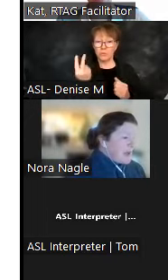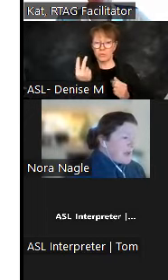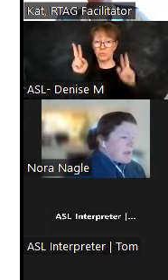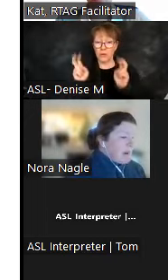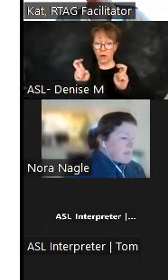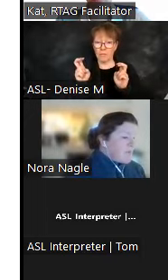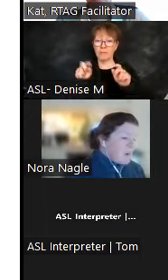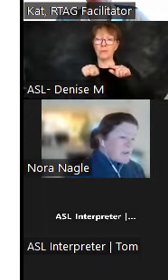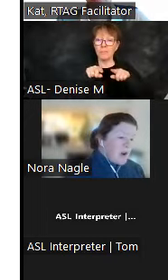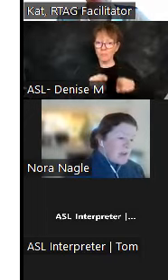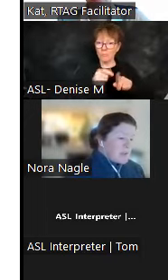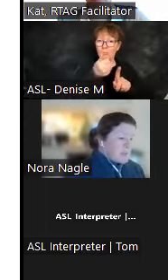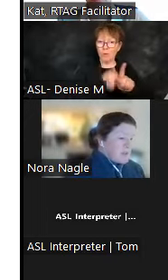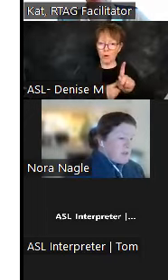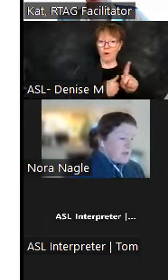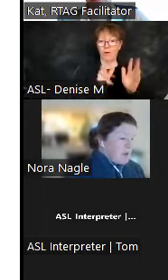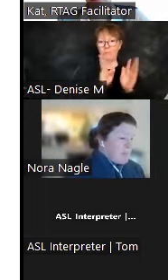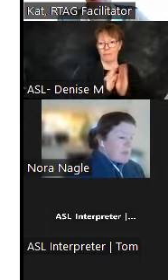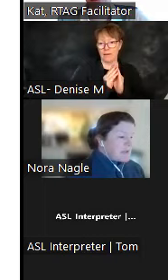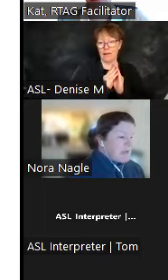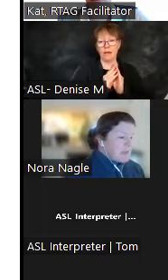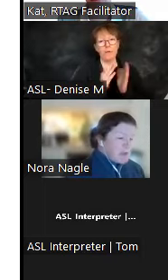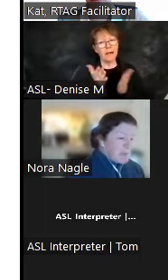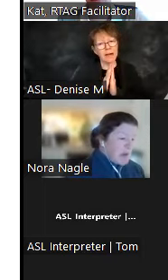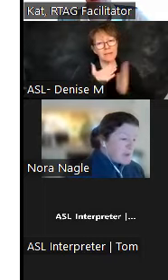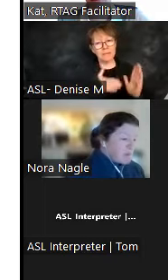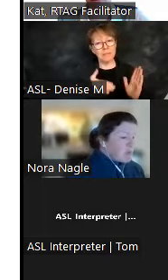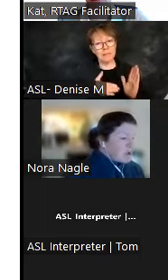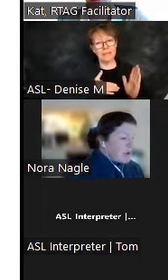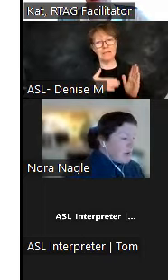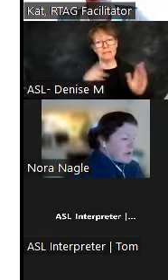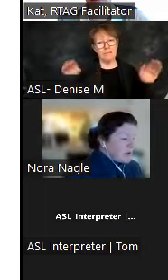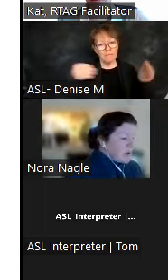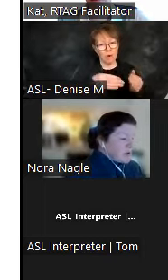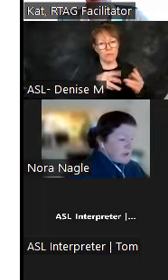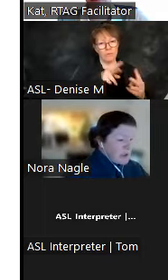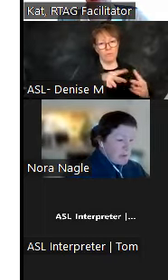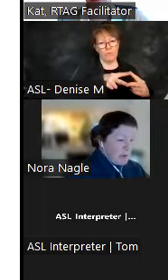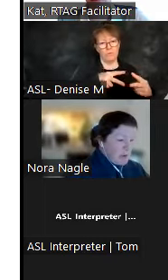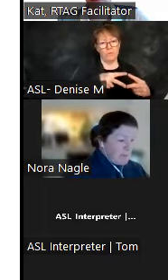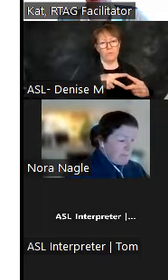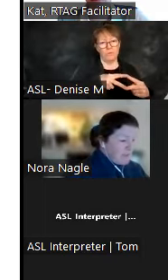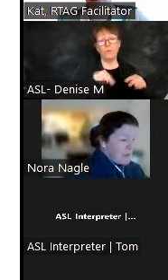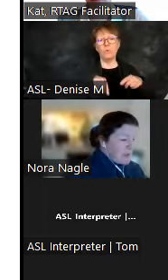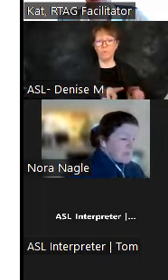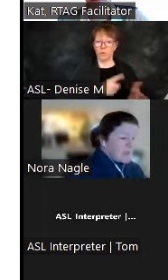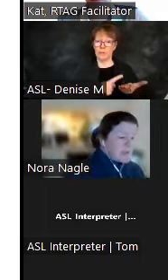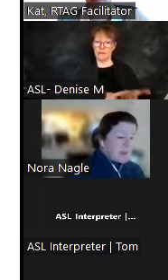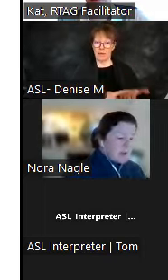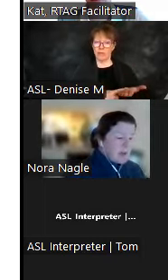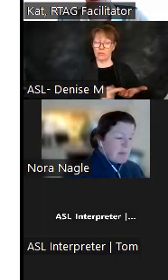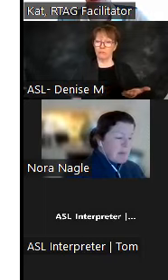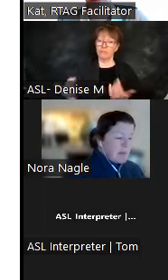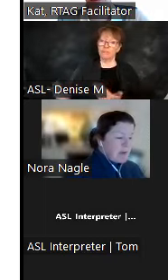We ask that members focus on these specific topics as much as possible, sharing during our discussion period. There will still